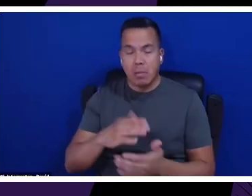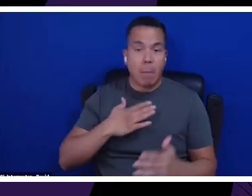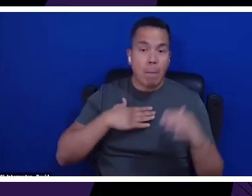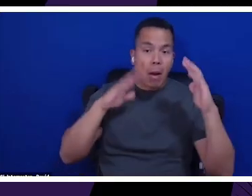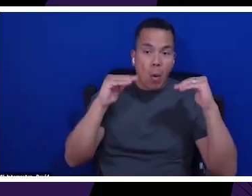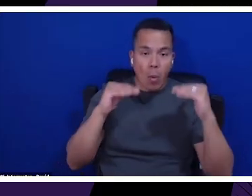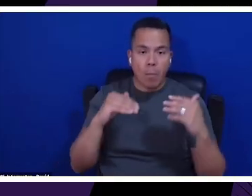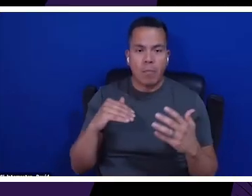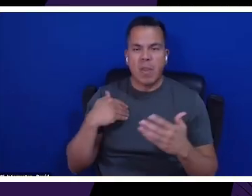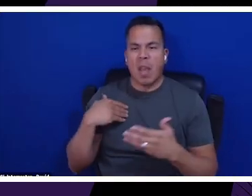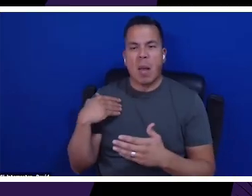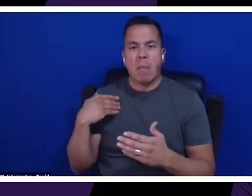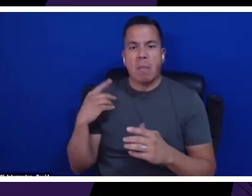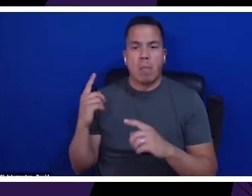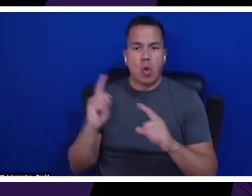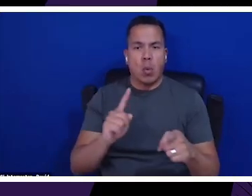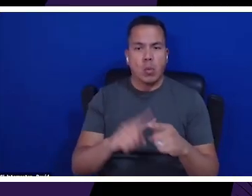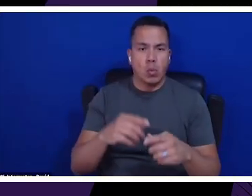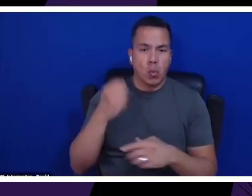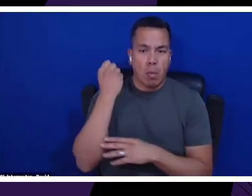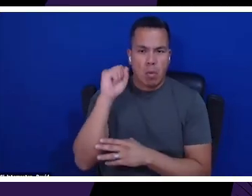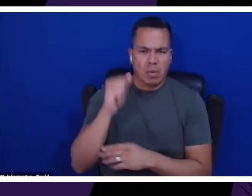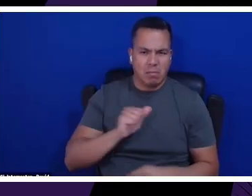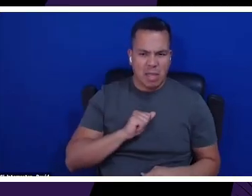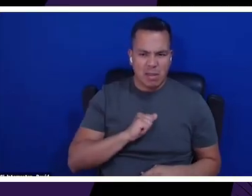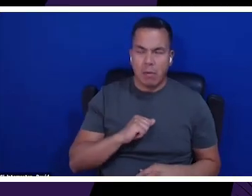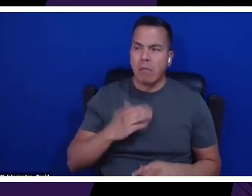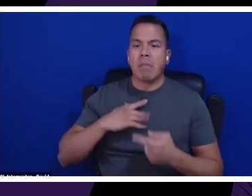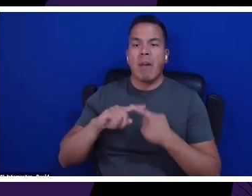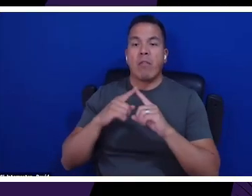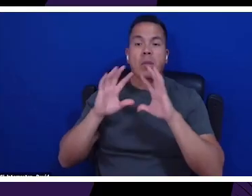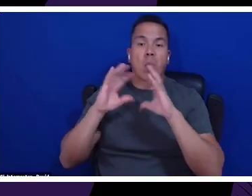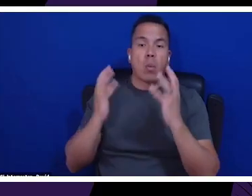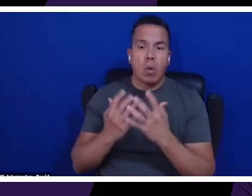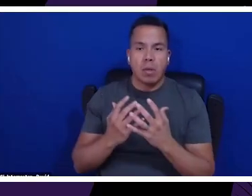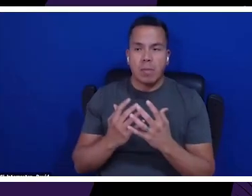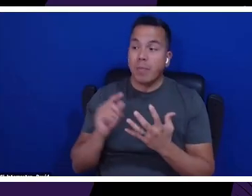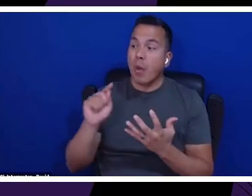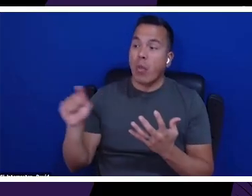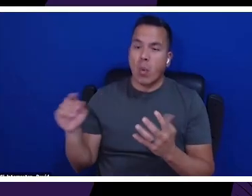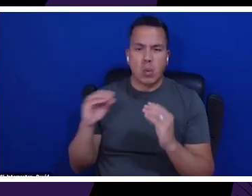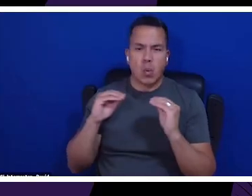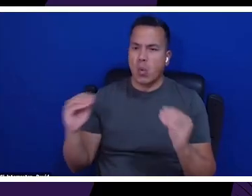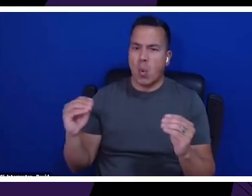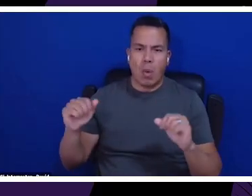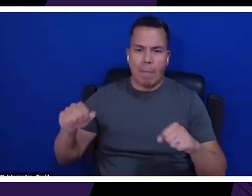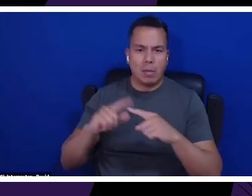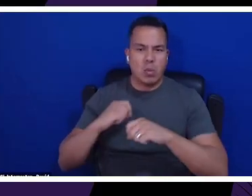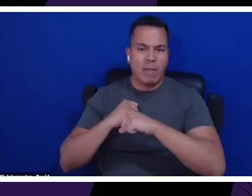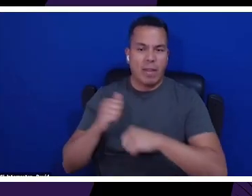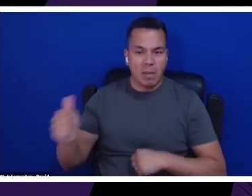I'm going to the protests with myself, my friends around the world, those without the means to defend themselves,